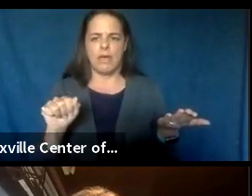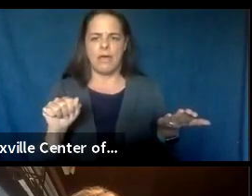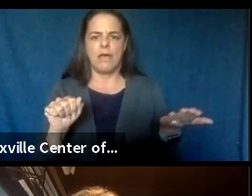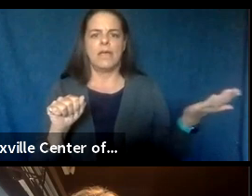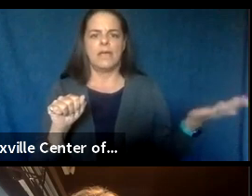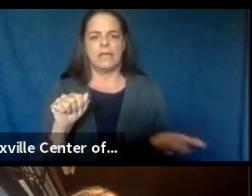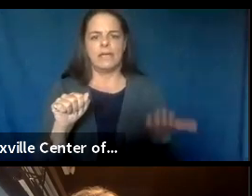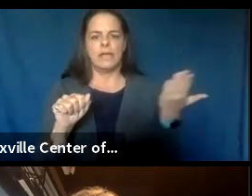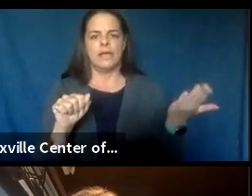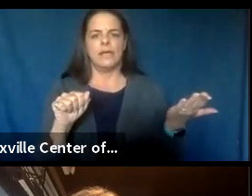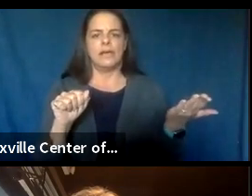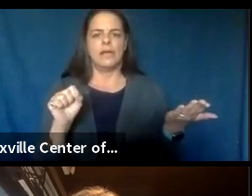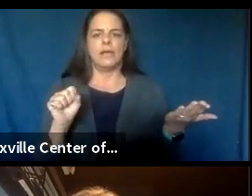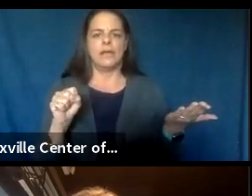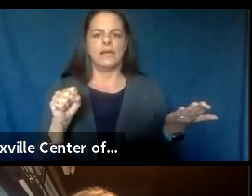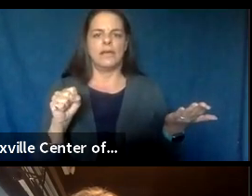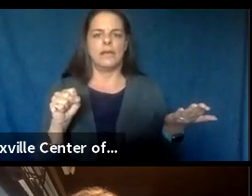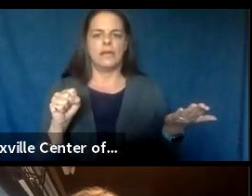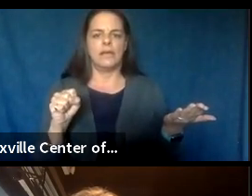Here.